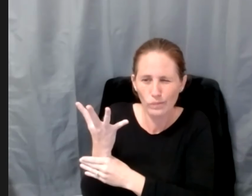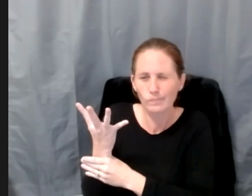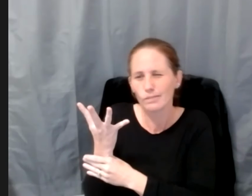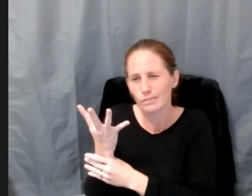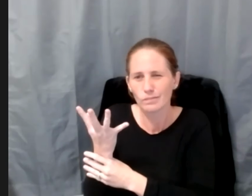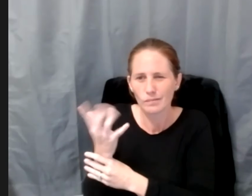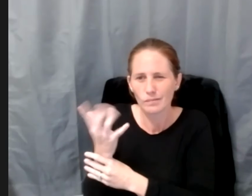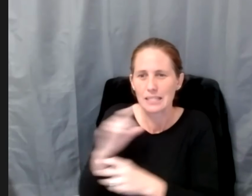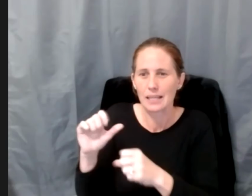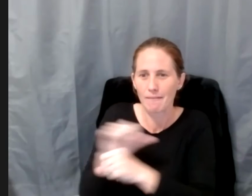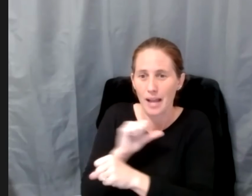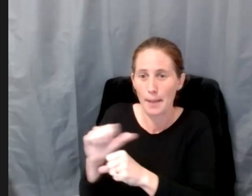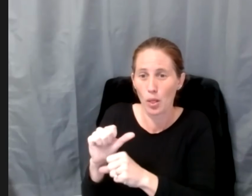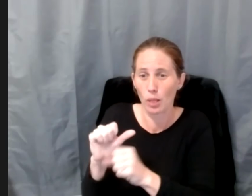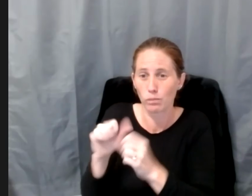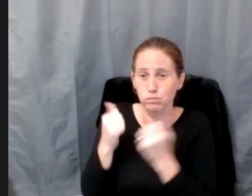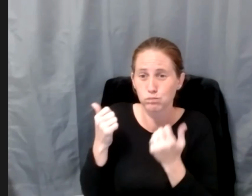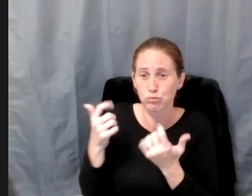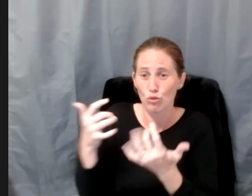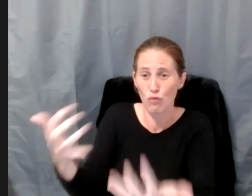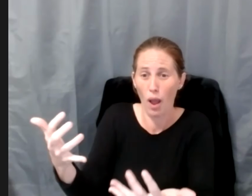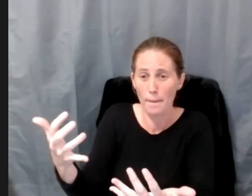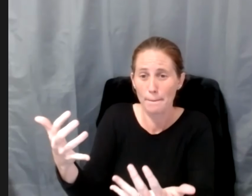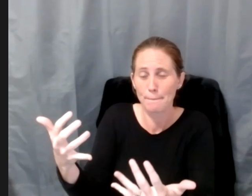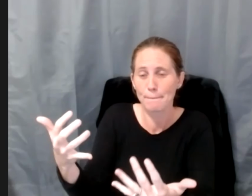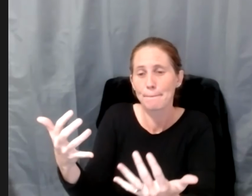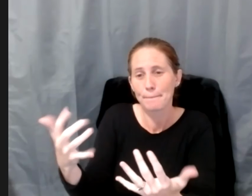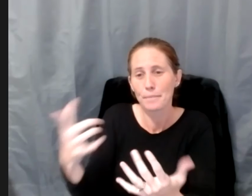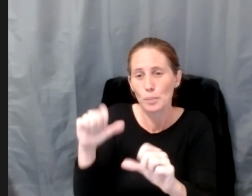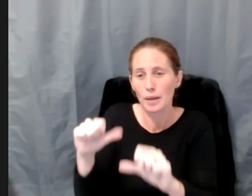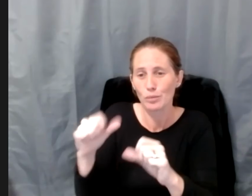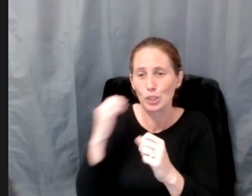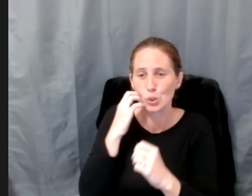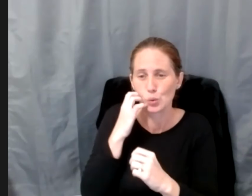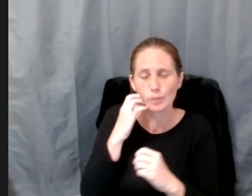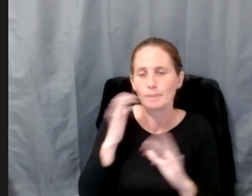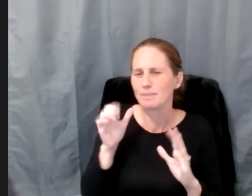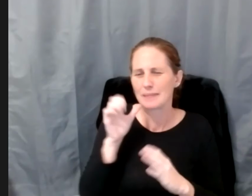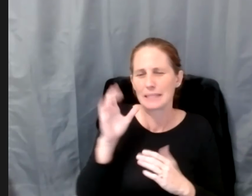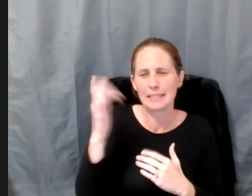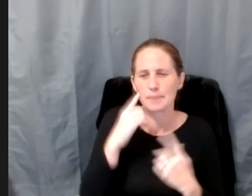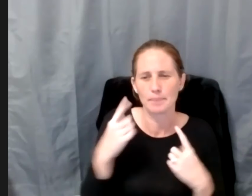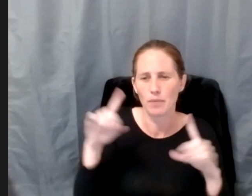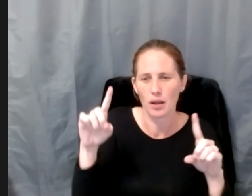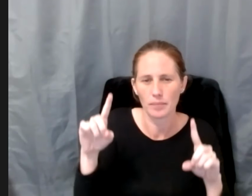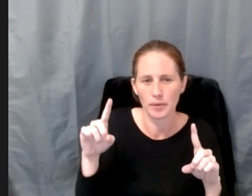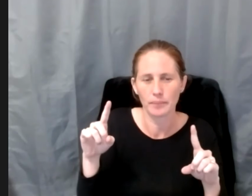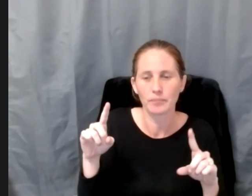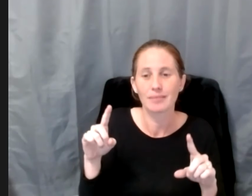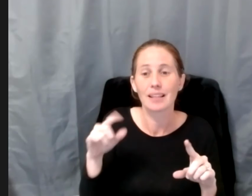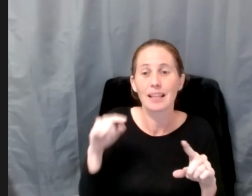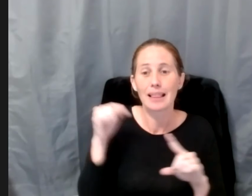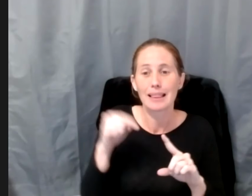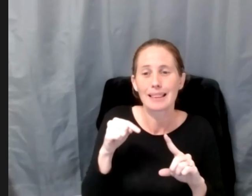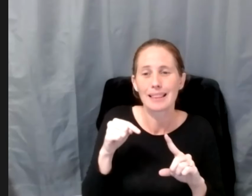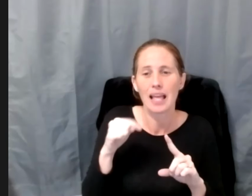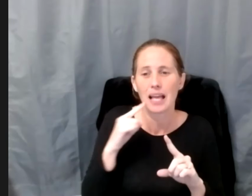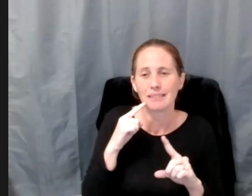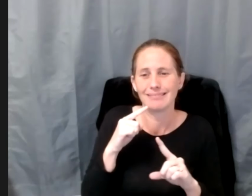as a viable crop of, if you, if you will, um, it, doesn't seem as if it would work. The biology of the plant is against that.